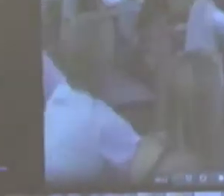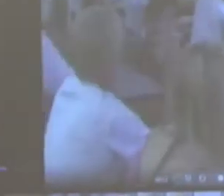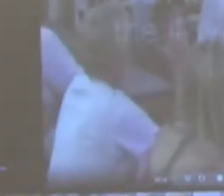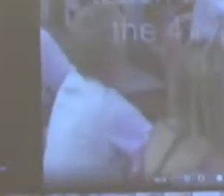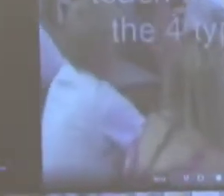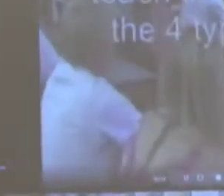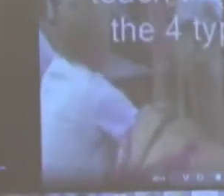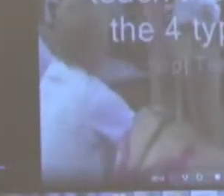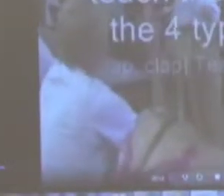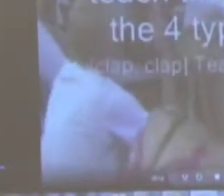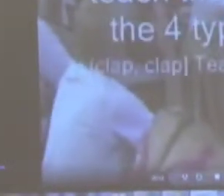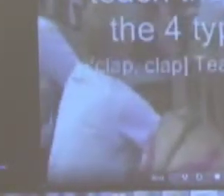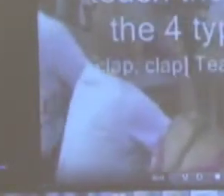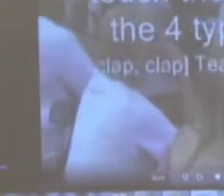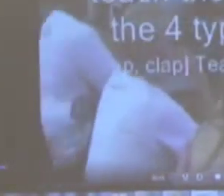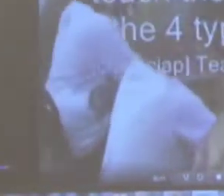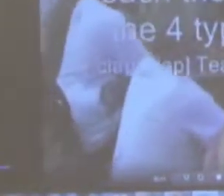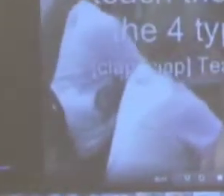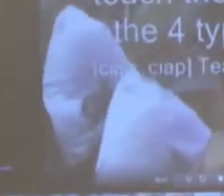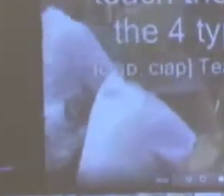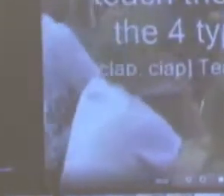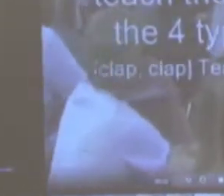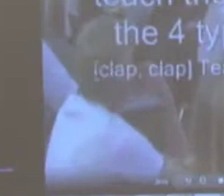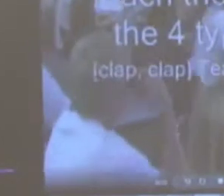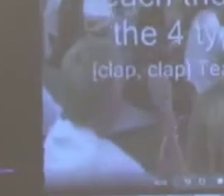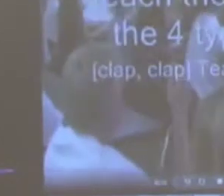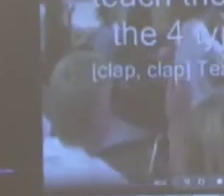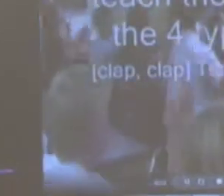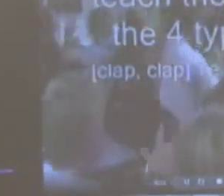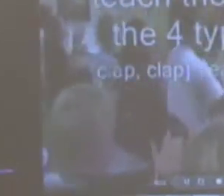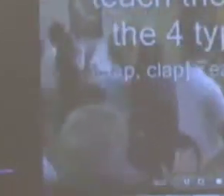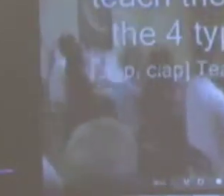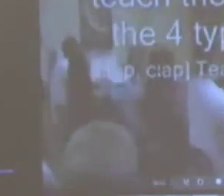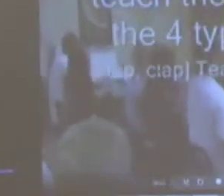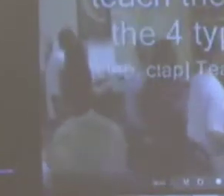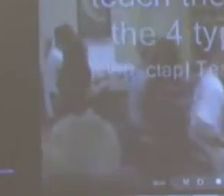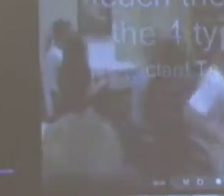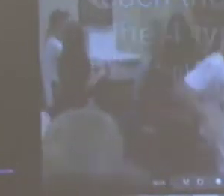lines. The south, about the 4 types of lines we have. Teach.